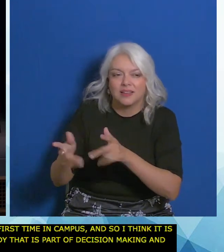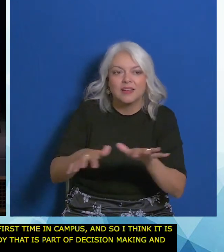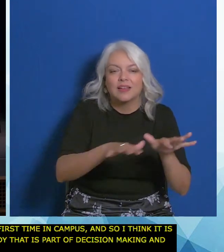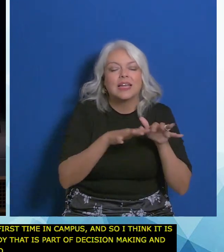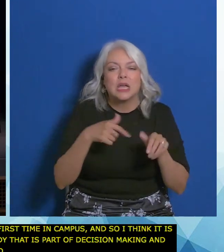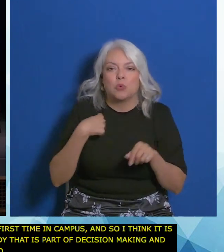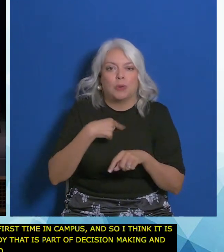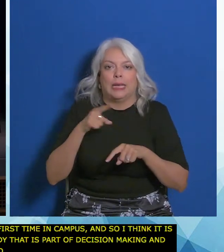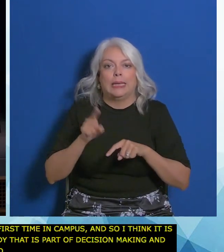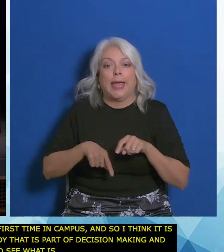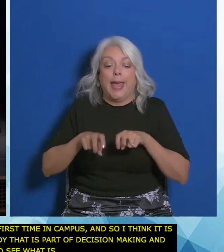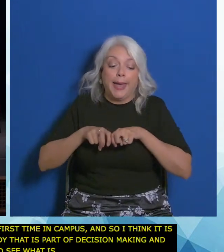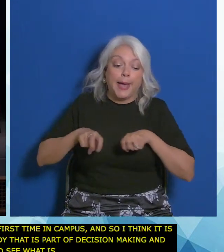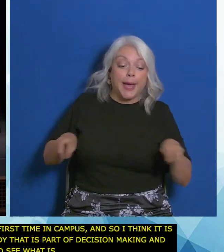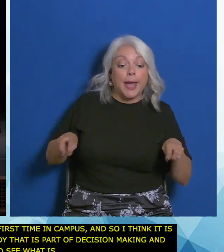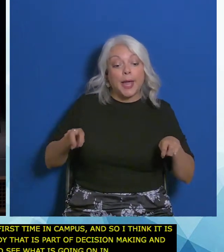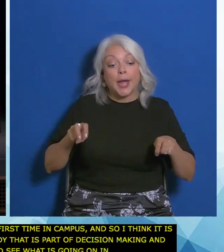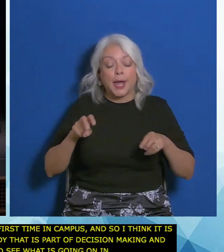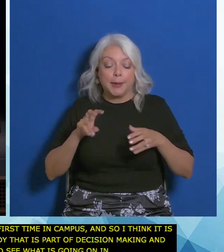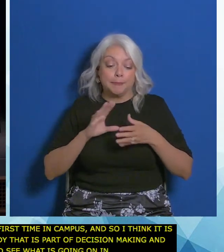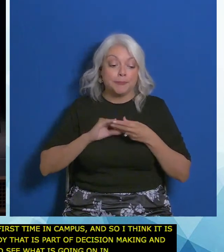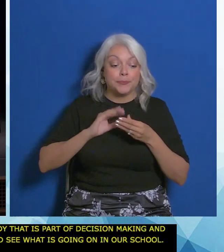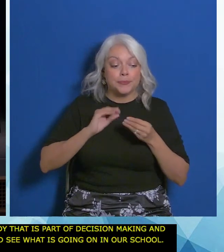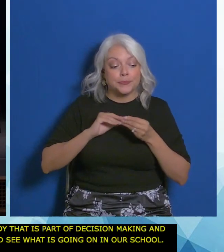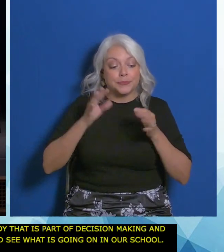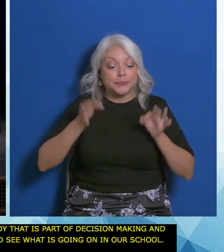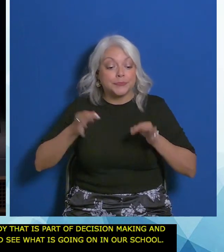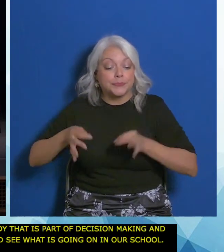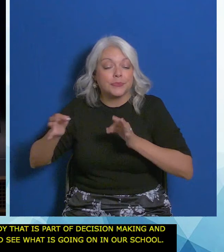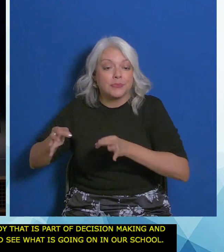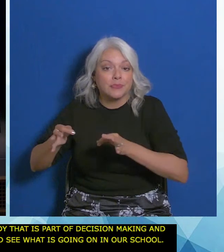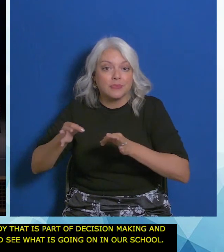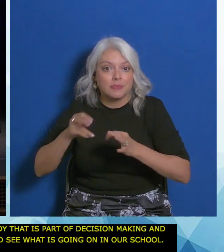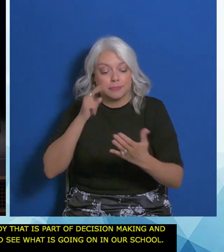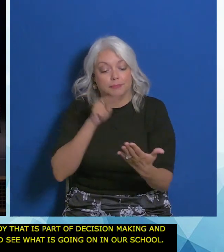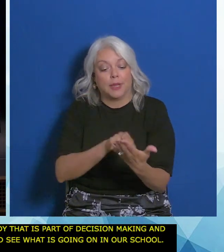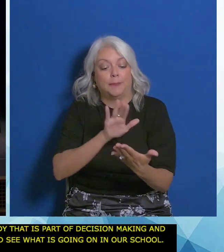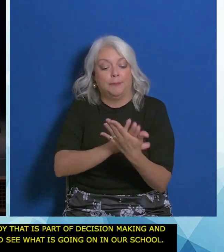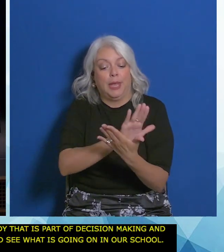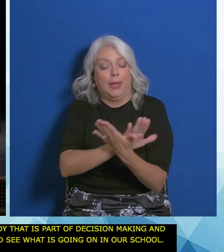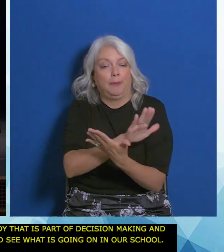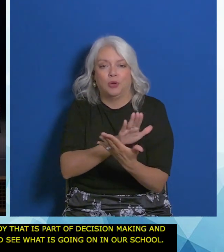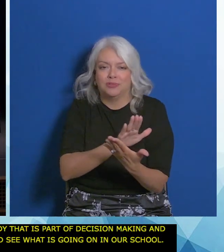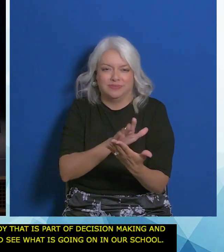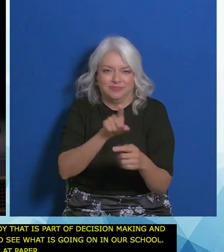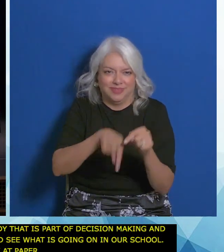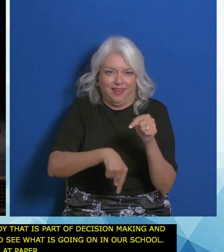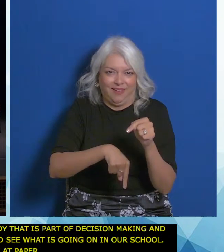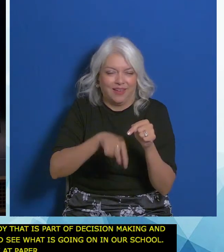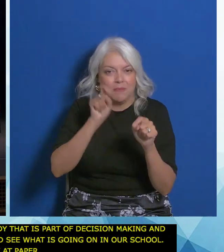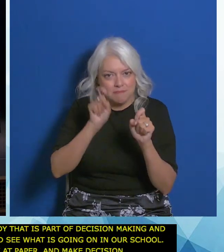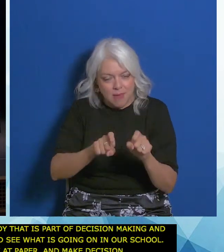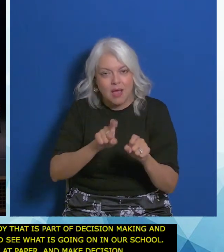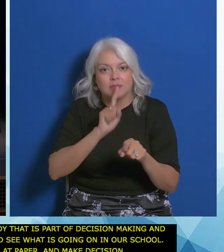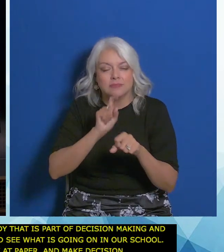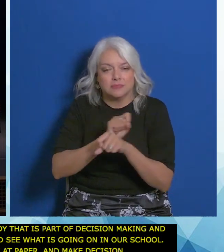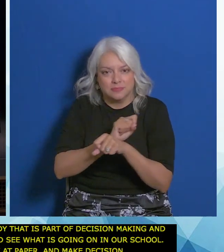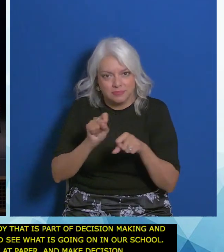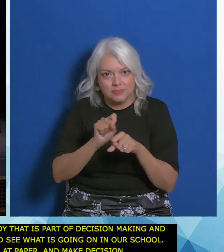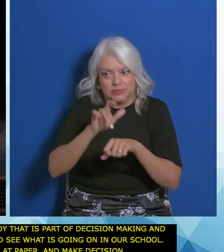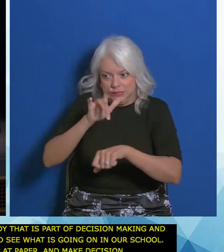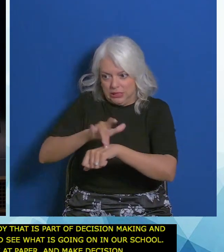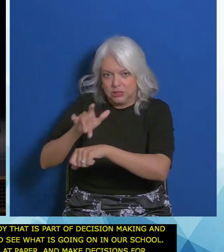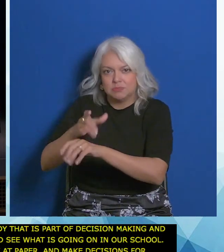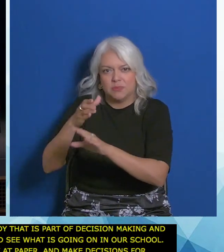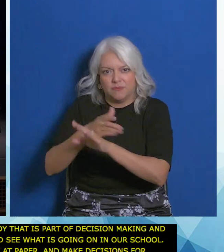think that we can sit here in good conscience and look at paper and make decisions for families and